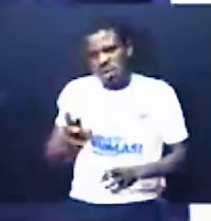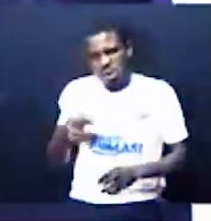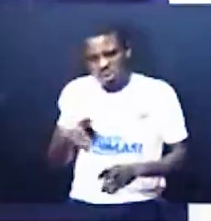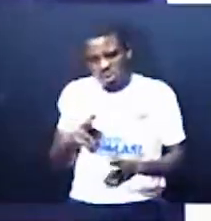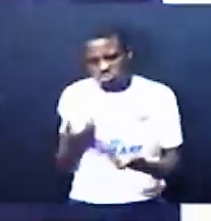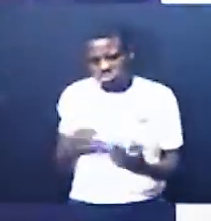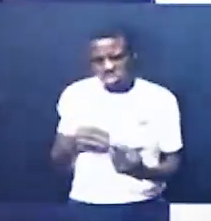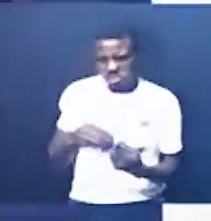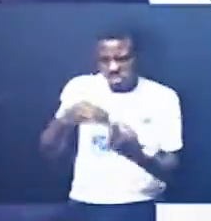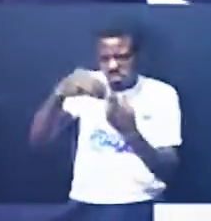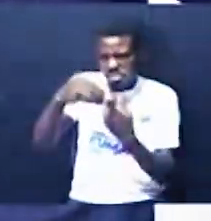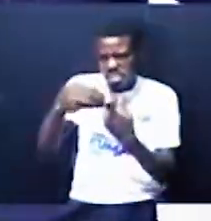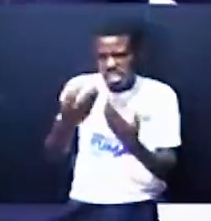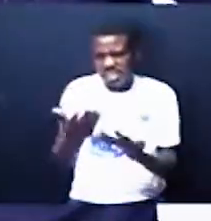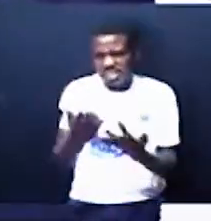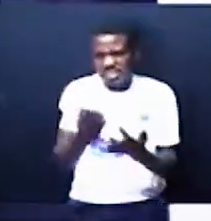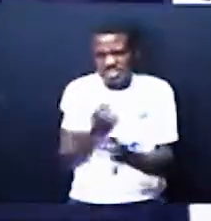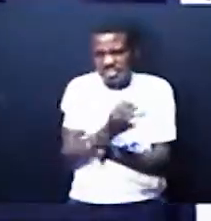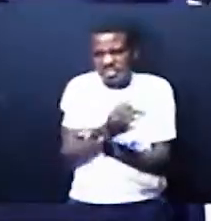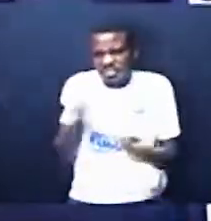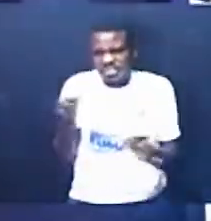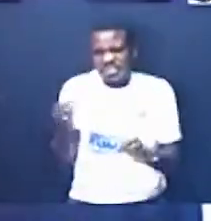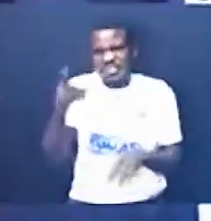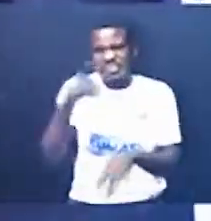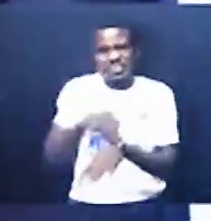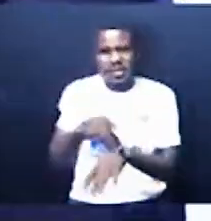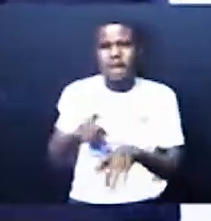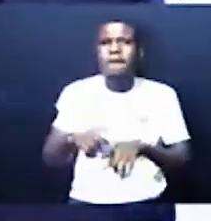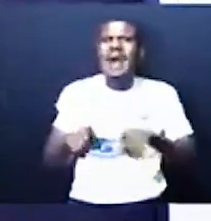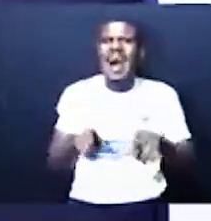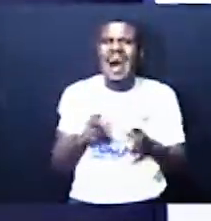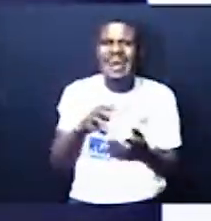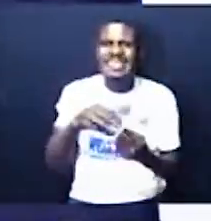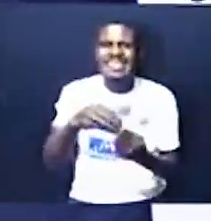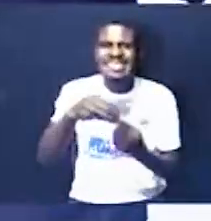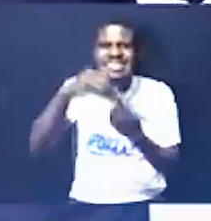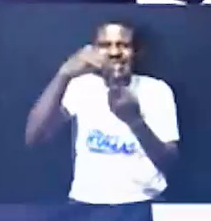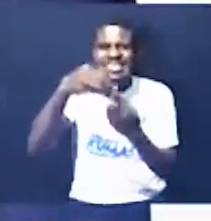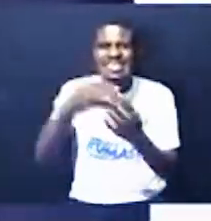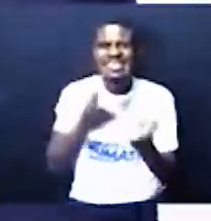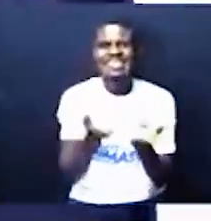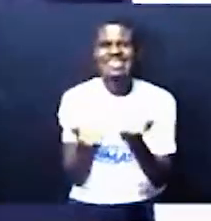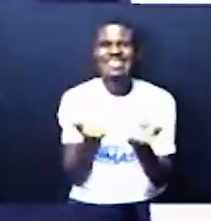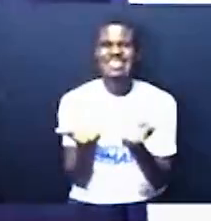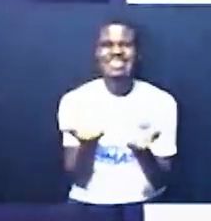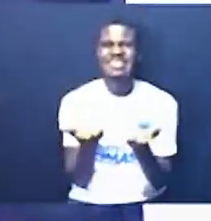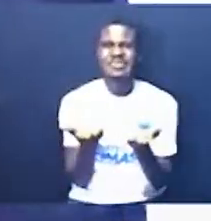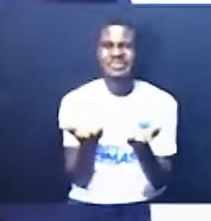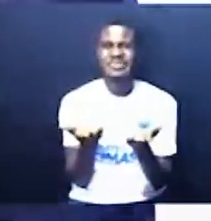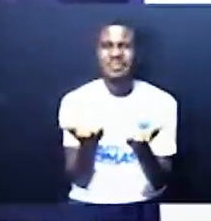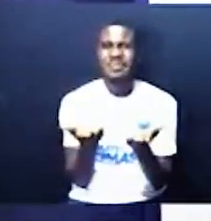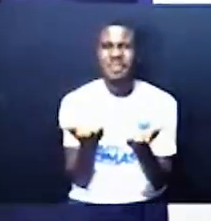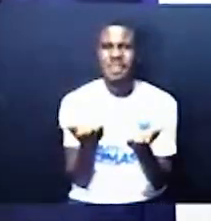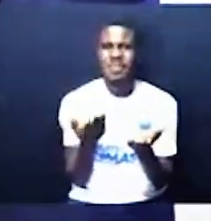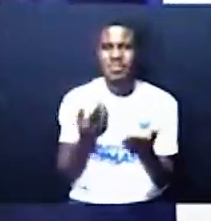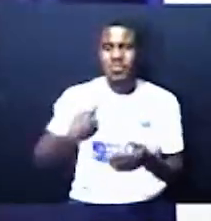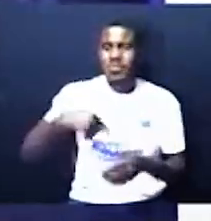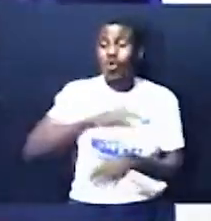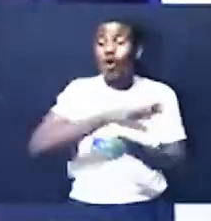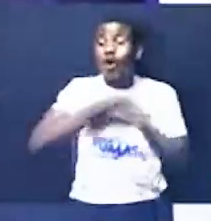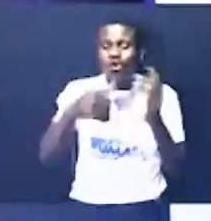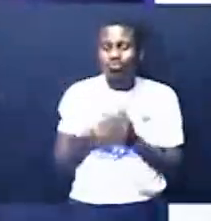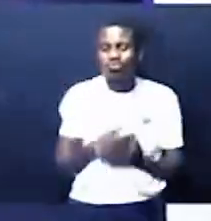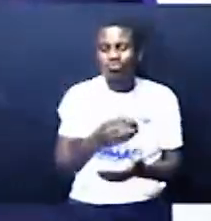special privilege, but special service. We all need to get away